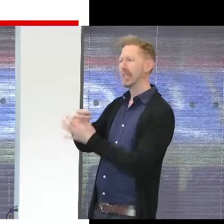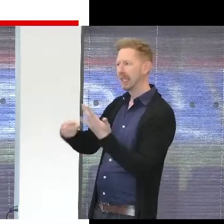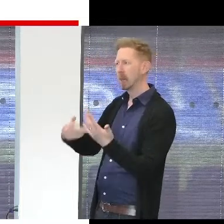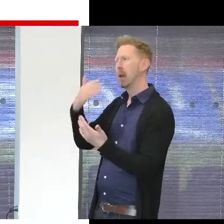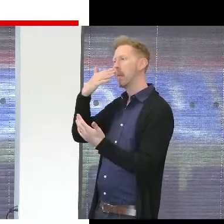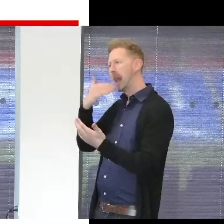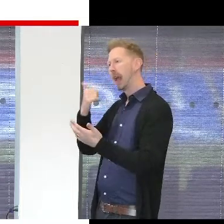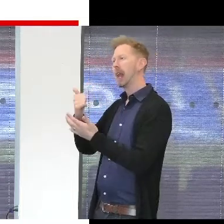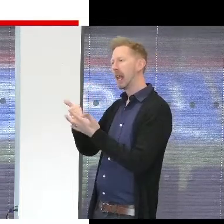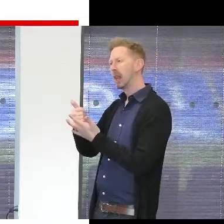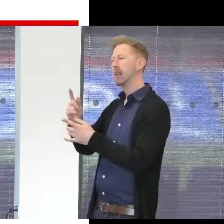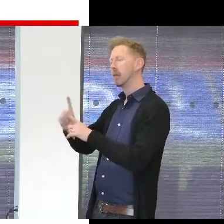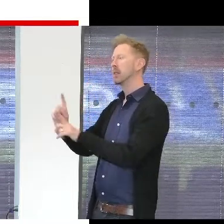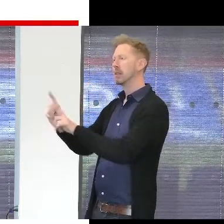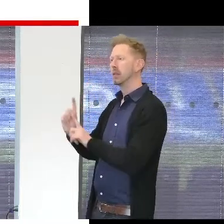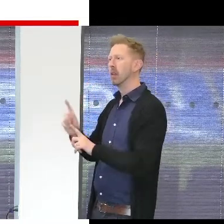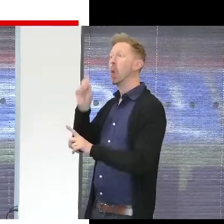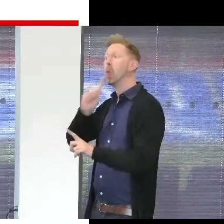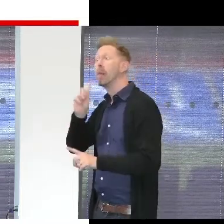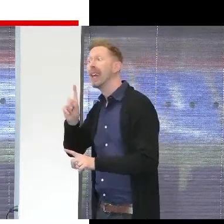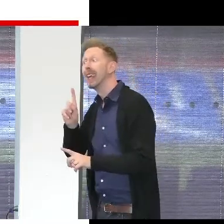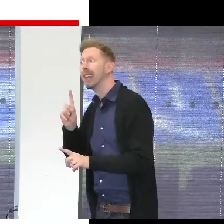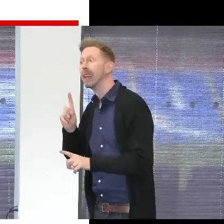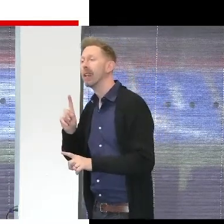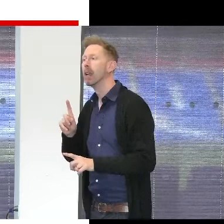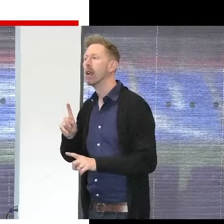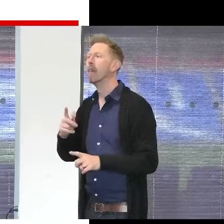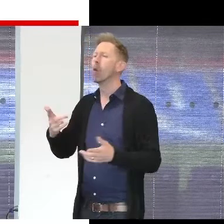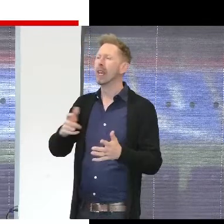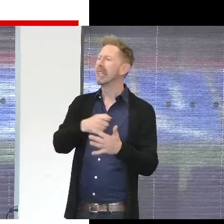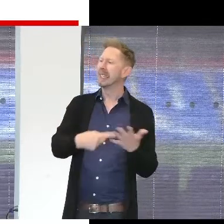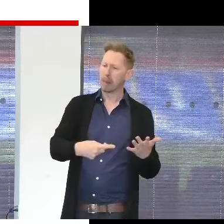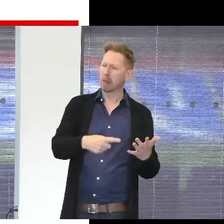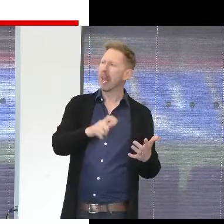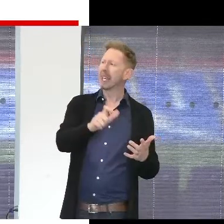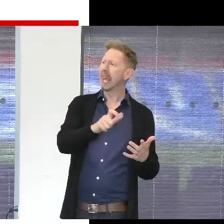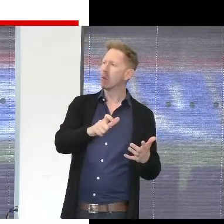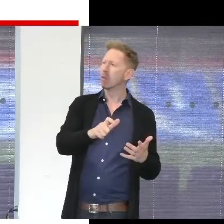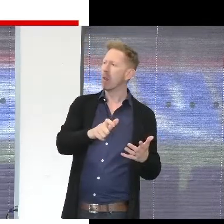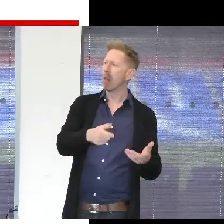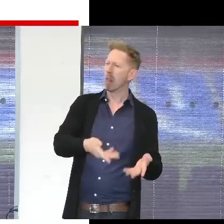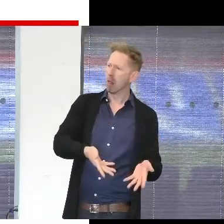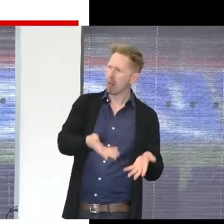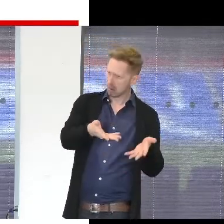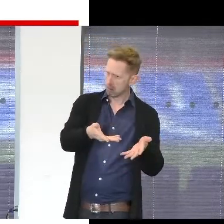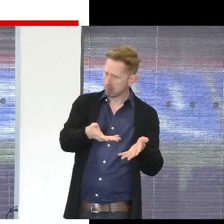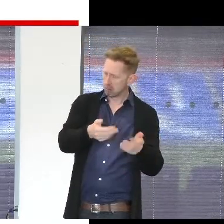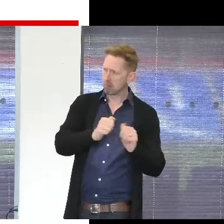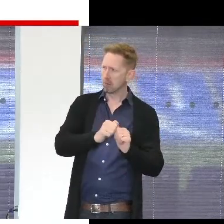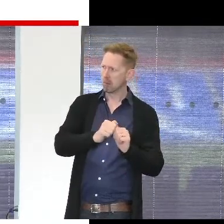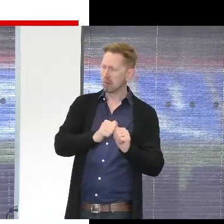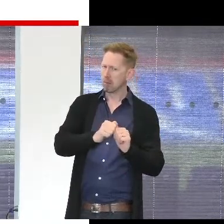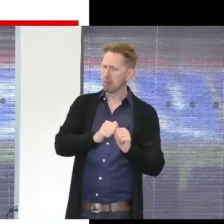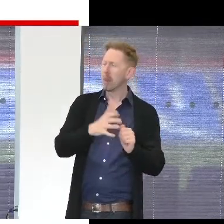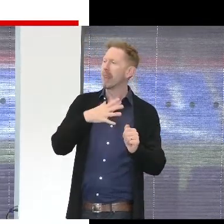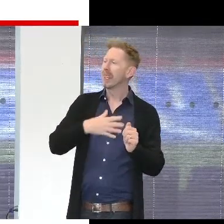more women. This is all well and good standing disabled people in council seats, but they have to be winnable council seats with good support to make the difference